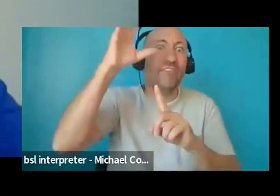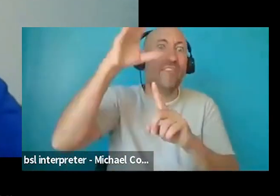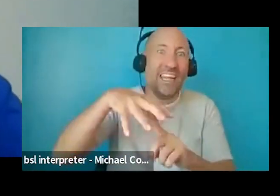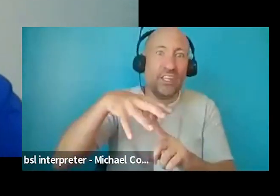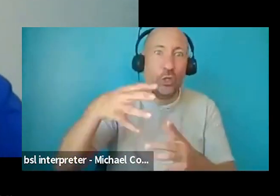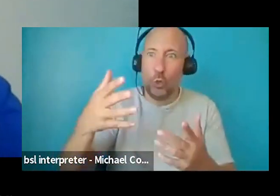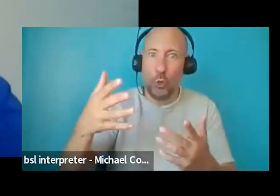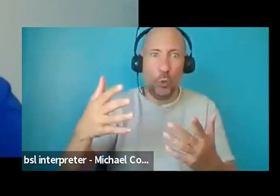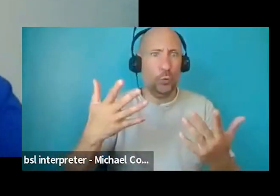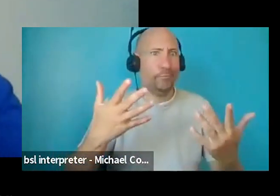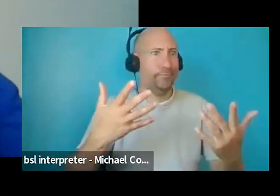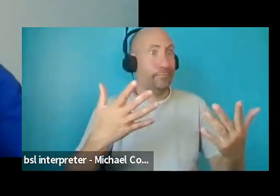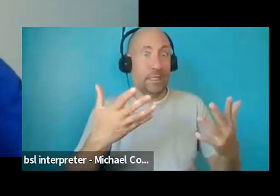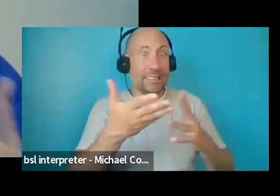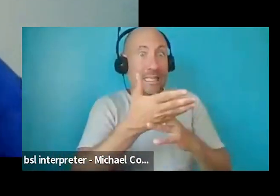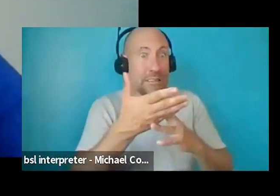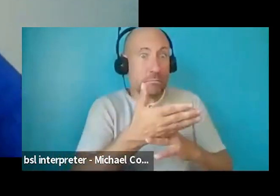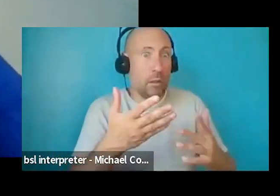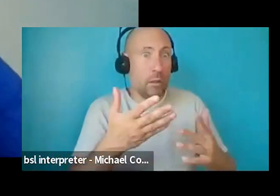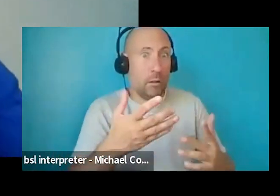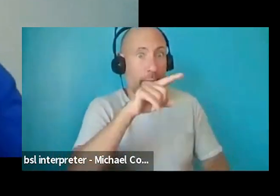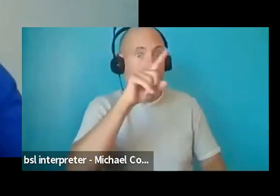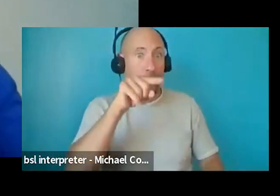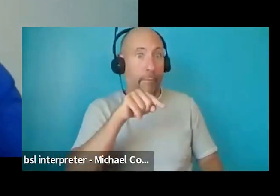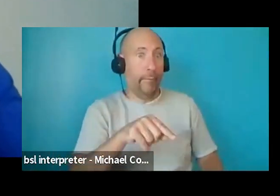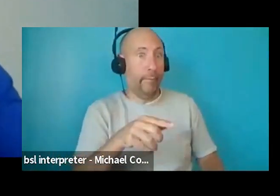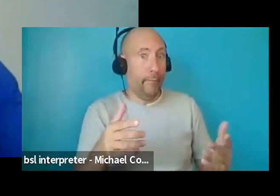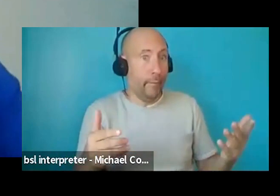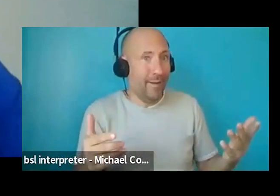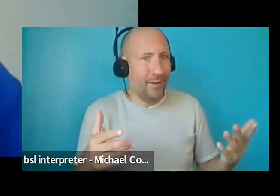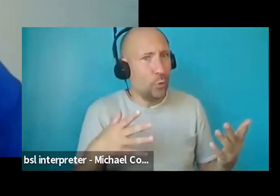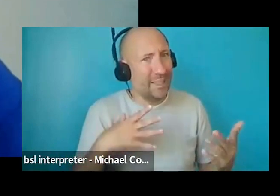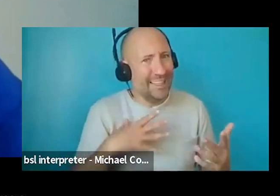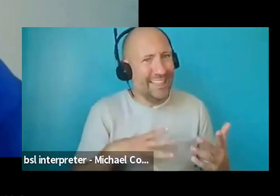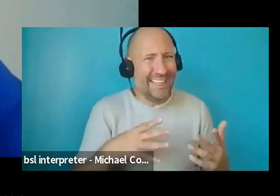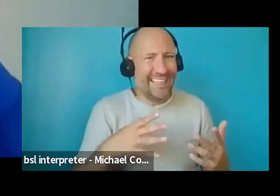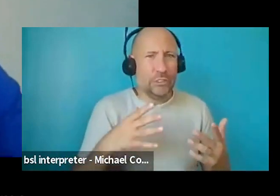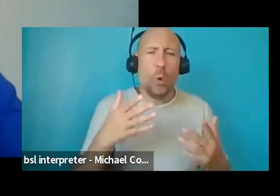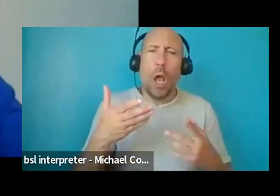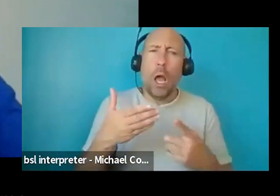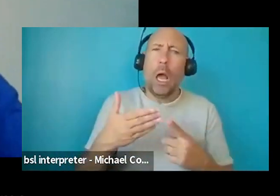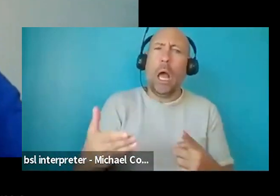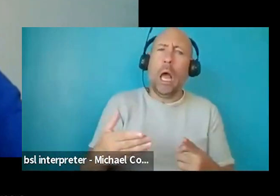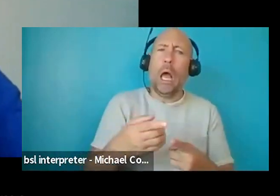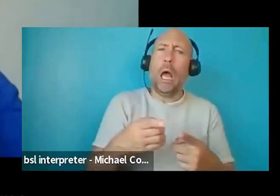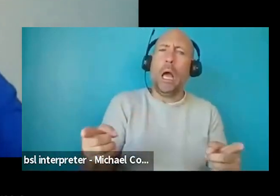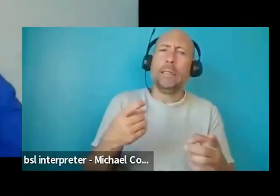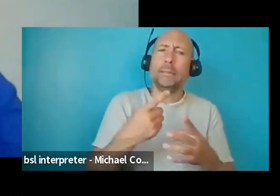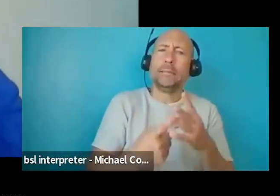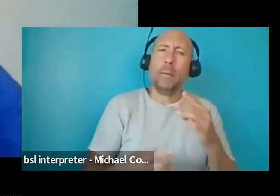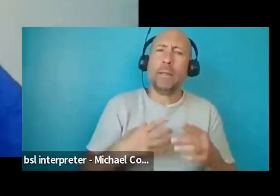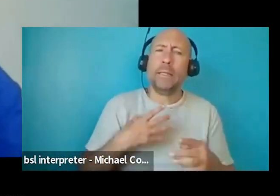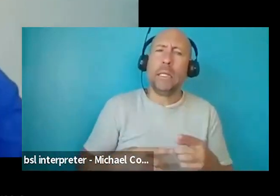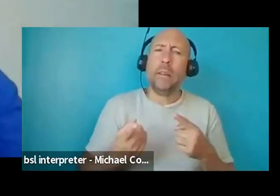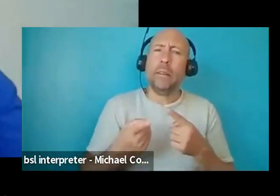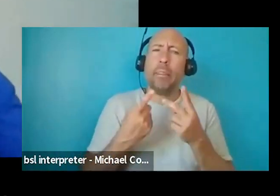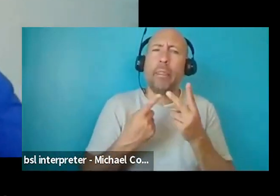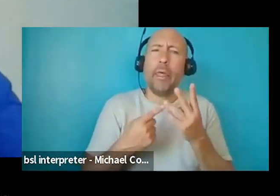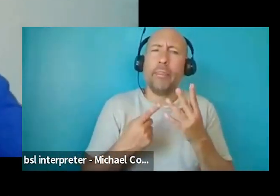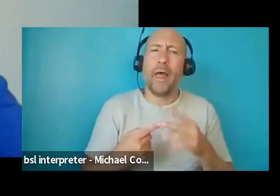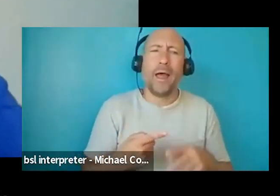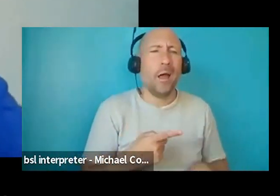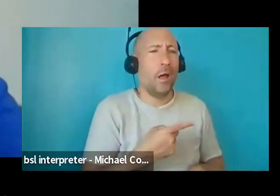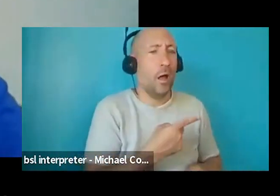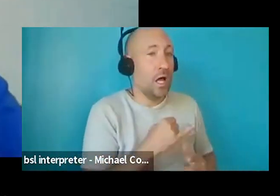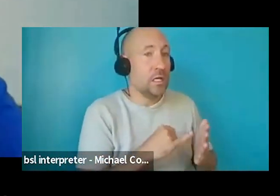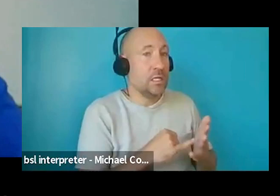host disabled artists, has to understand the needs. And I think what Sabrina would agree with me if we say